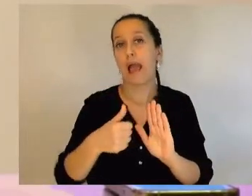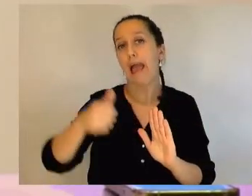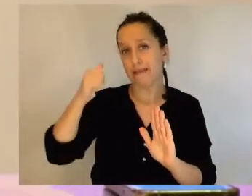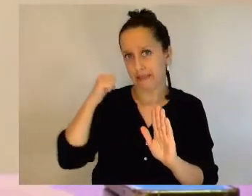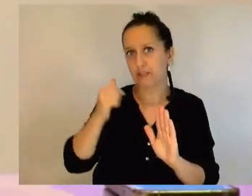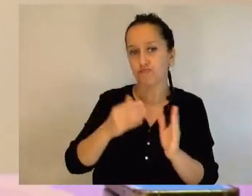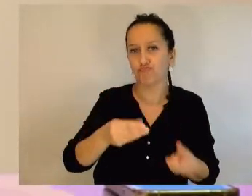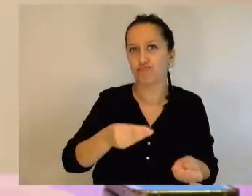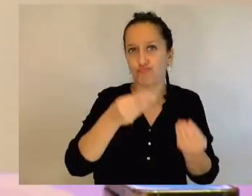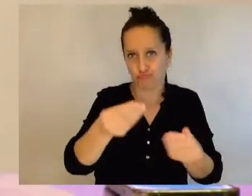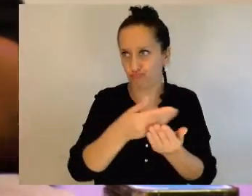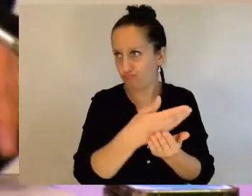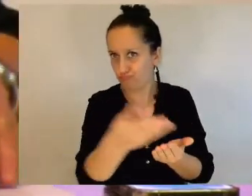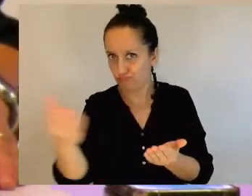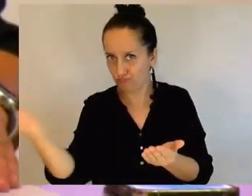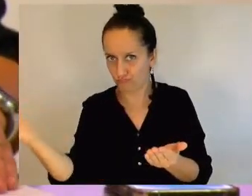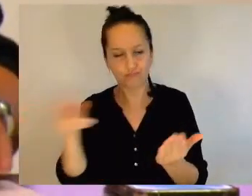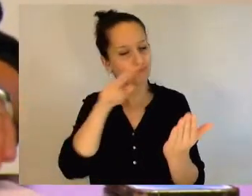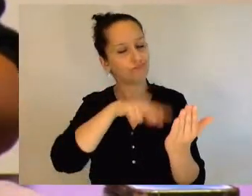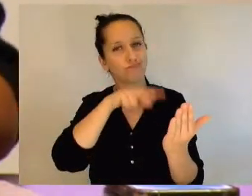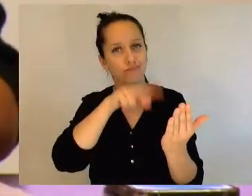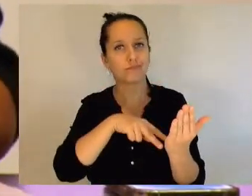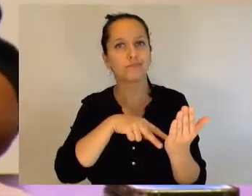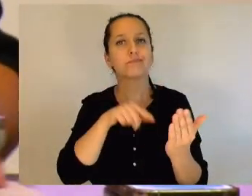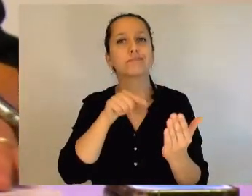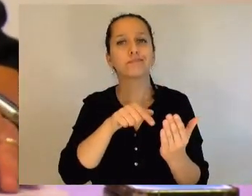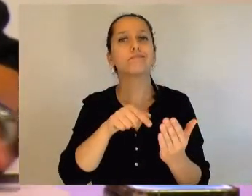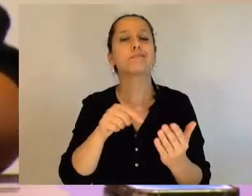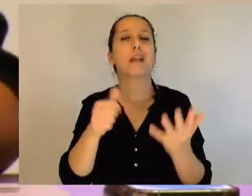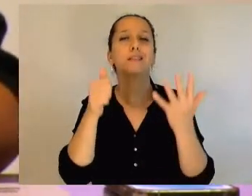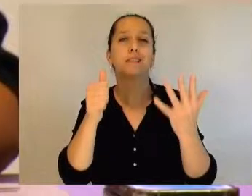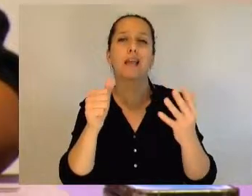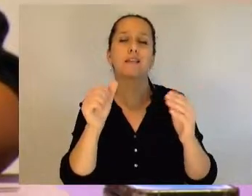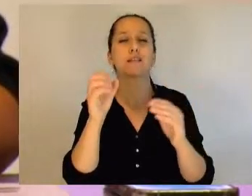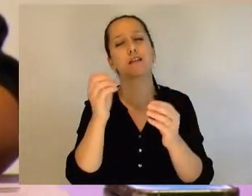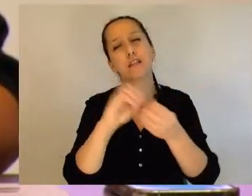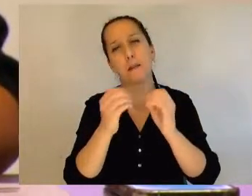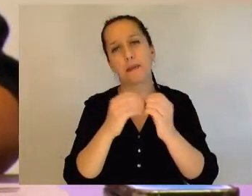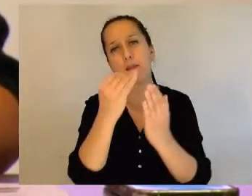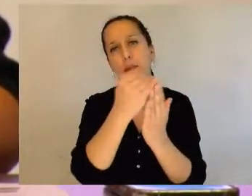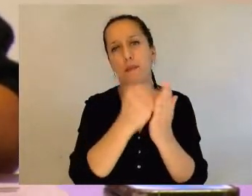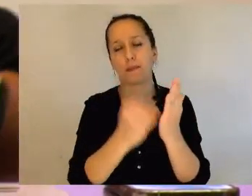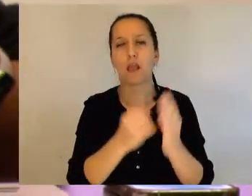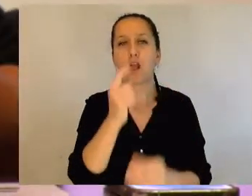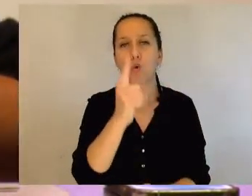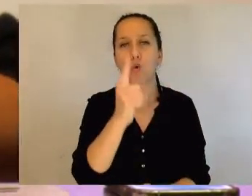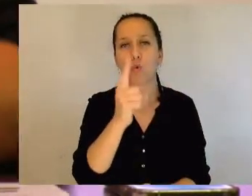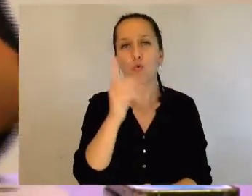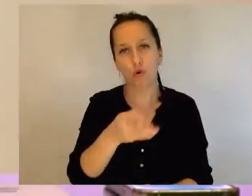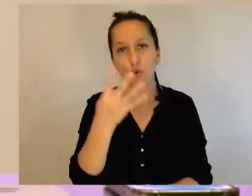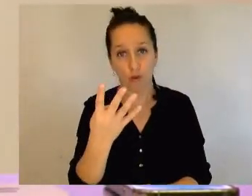same copy that we handed yesterday. It's a resolution that includes 6 items. It's resolution